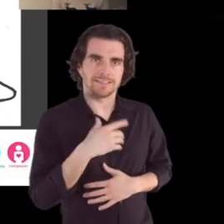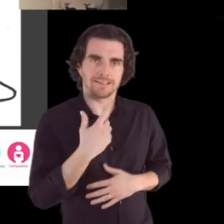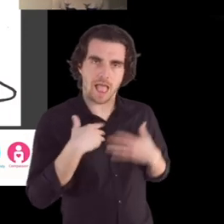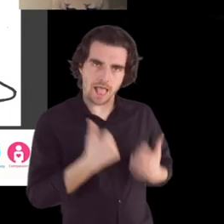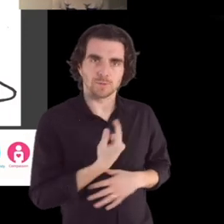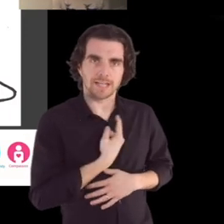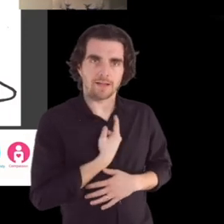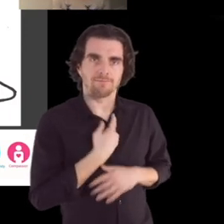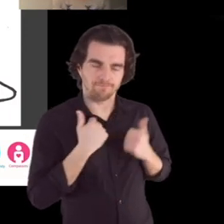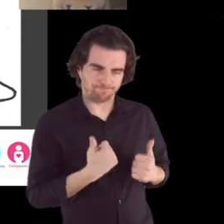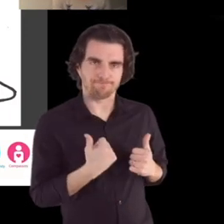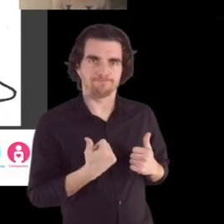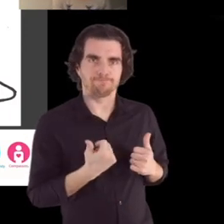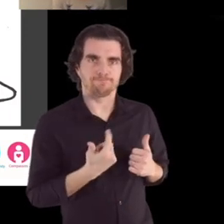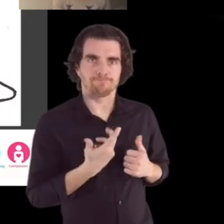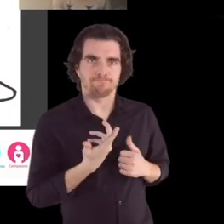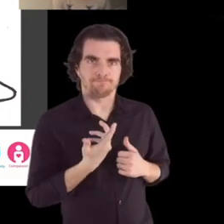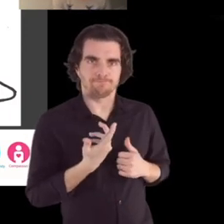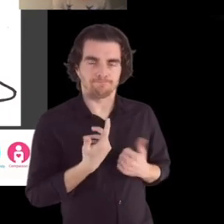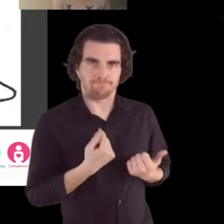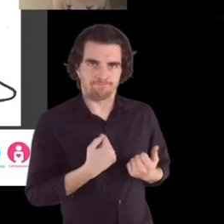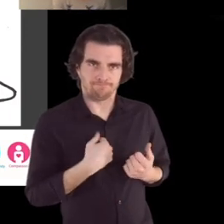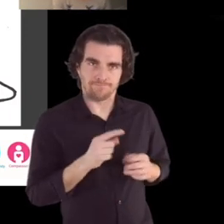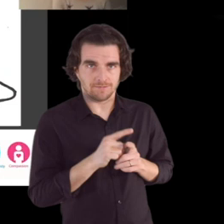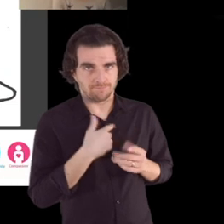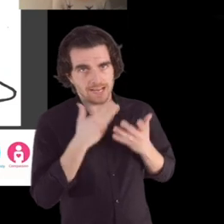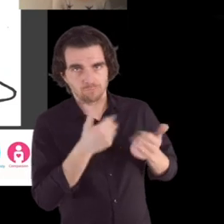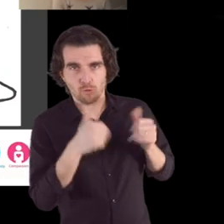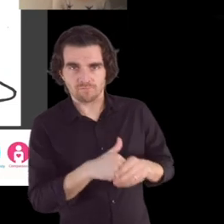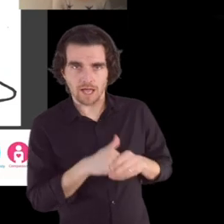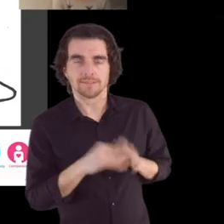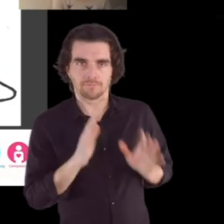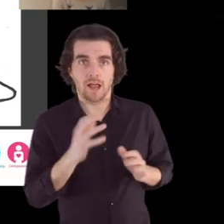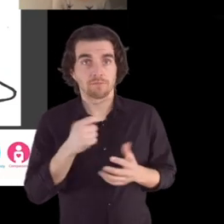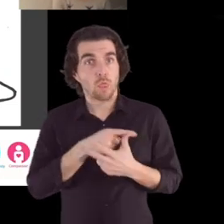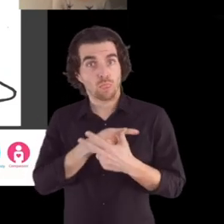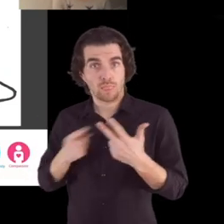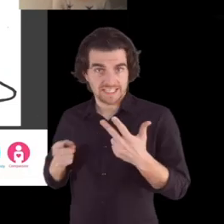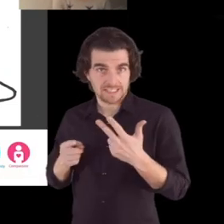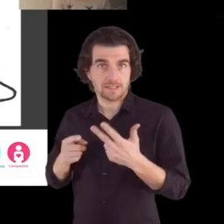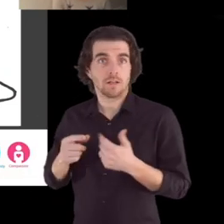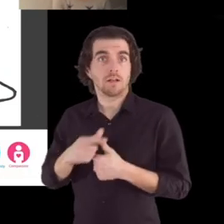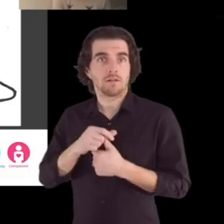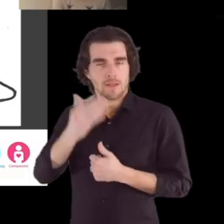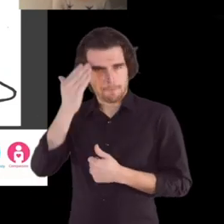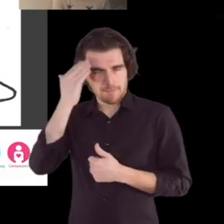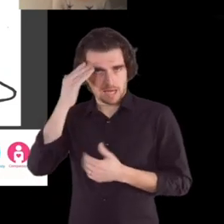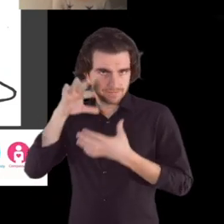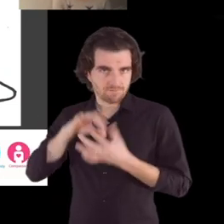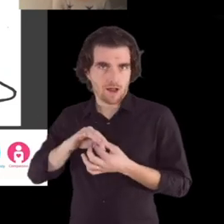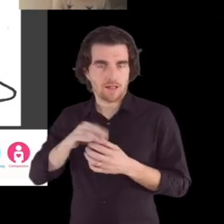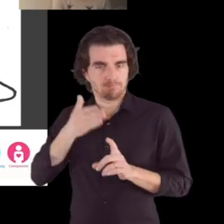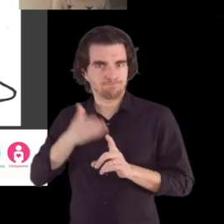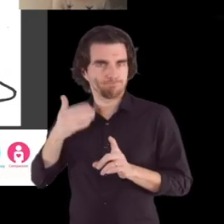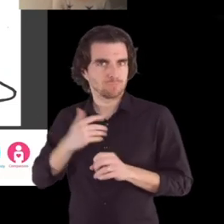being kind to ourselves. And that means giving ourselves the same kindness that we'd give to a good friend. So there's three main elements to